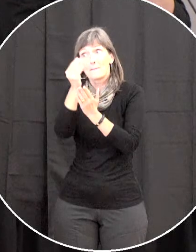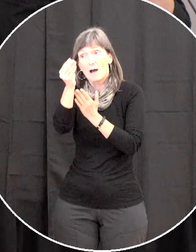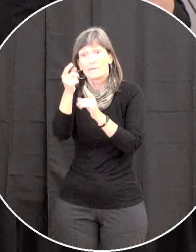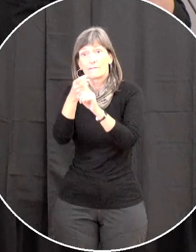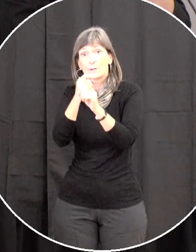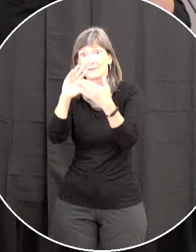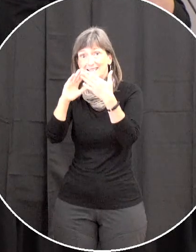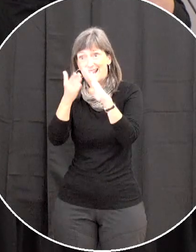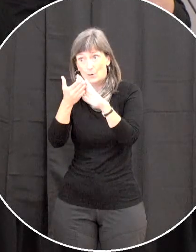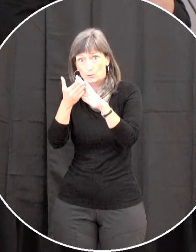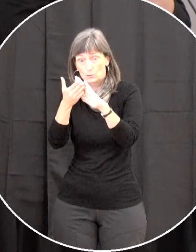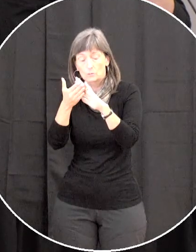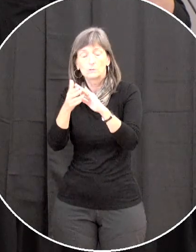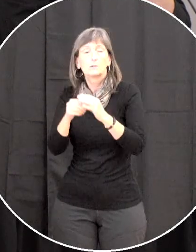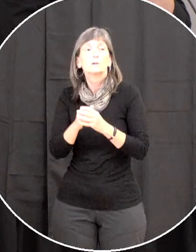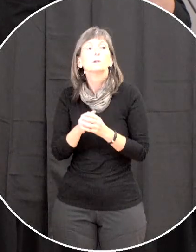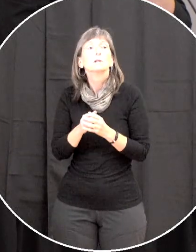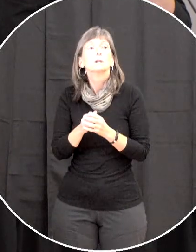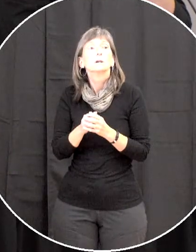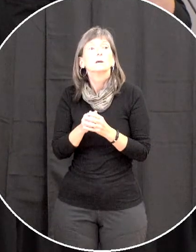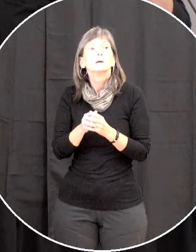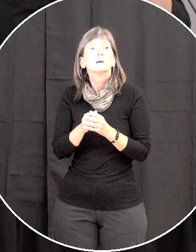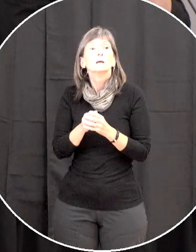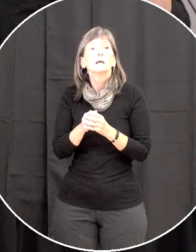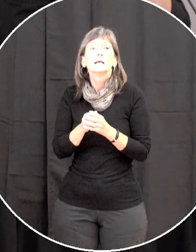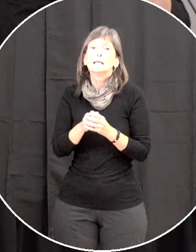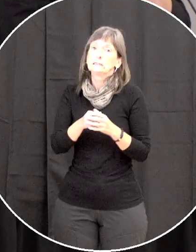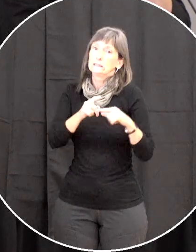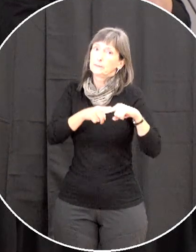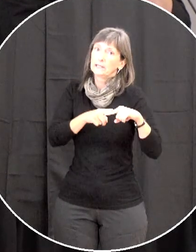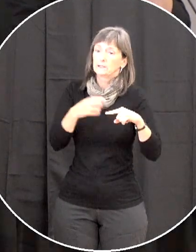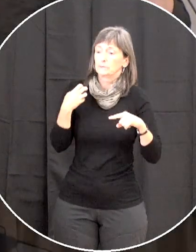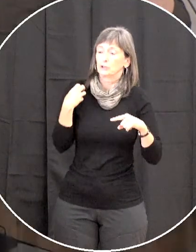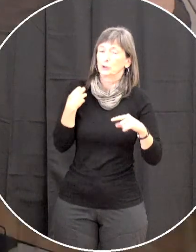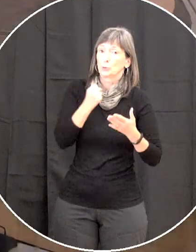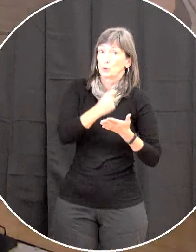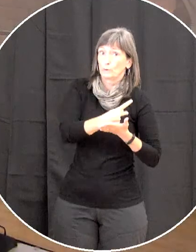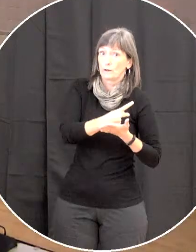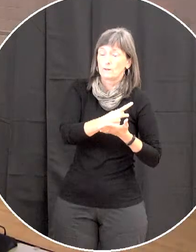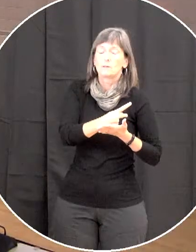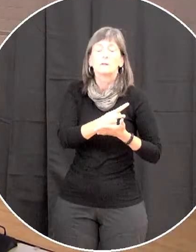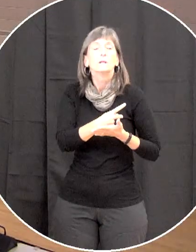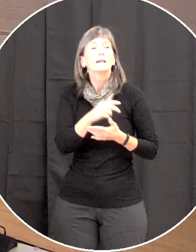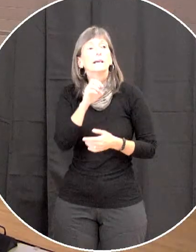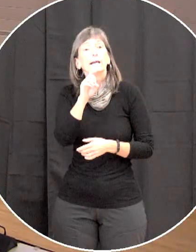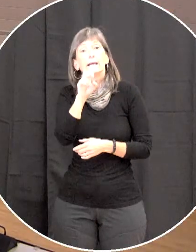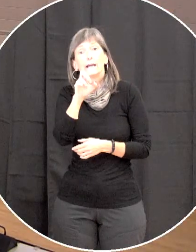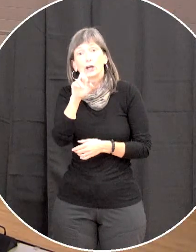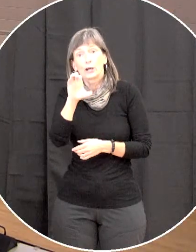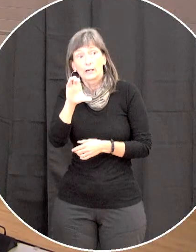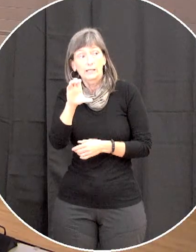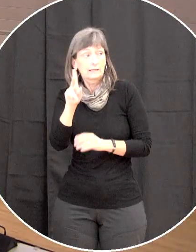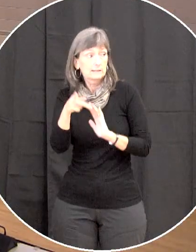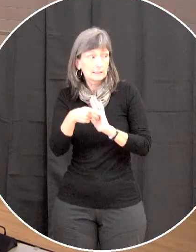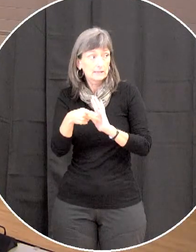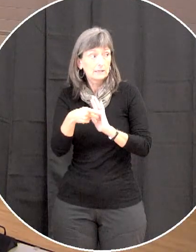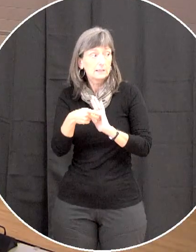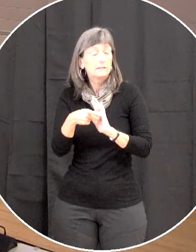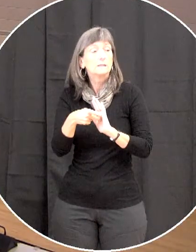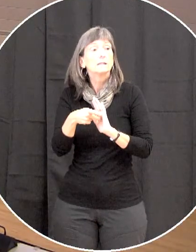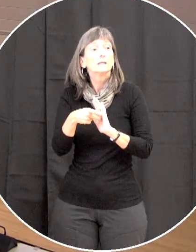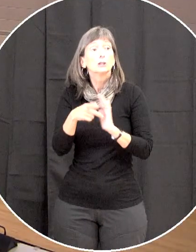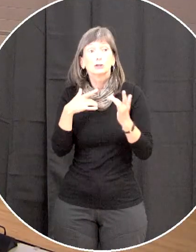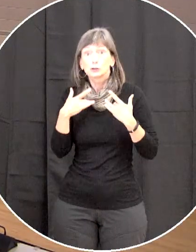Finance and Operations Committee, subject to ministerial approval. So moved. Can I get a second? Eric seconds. Any questions,